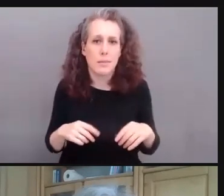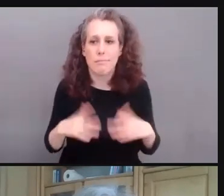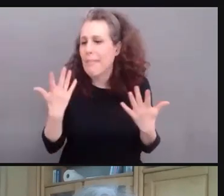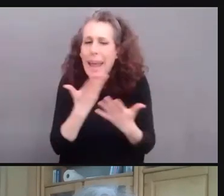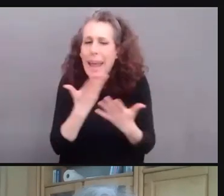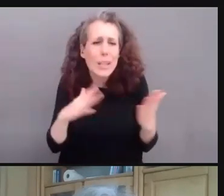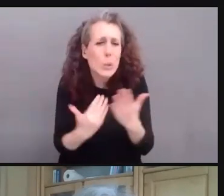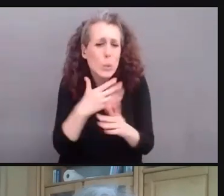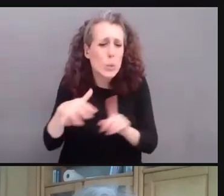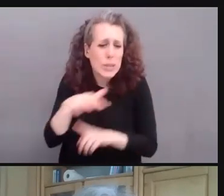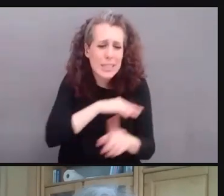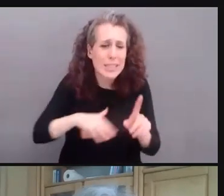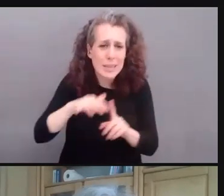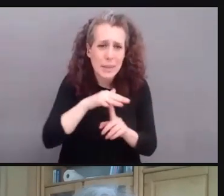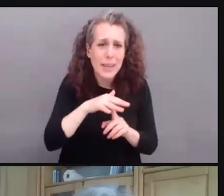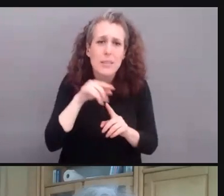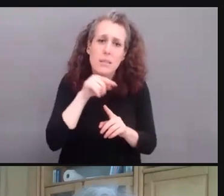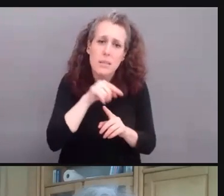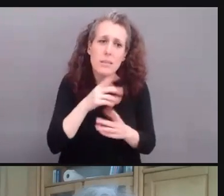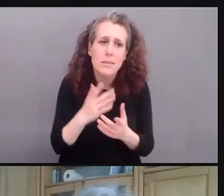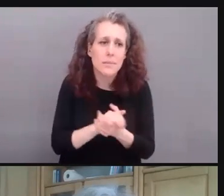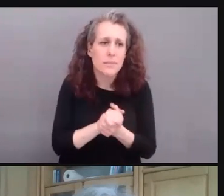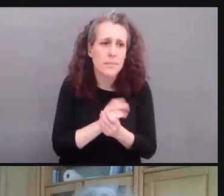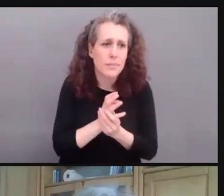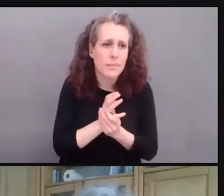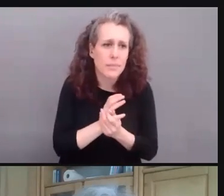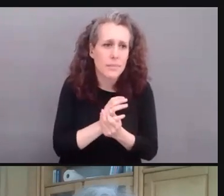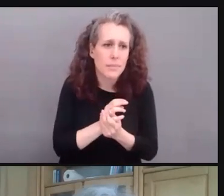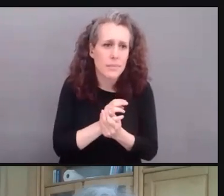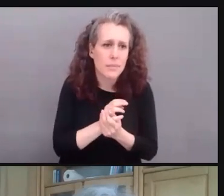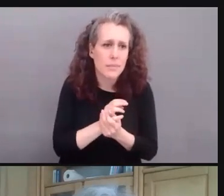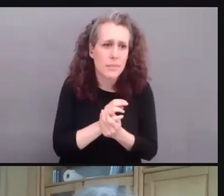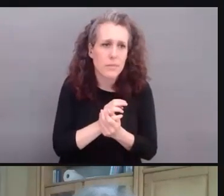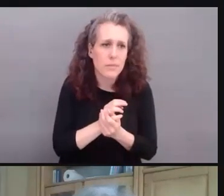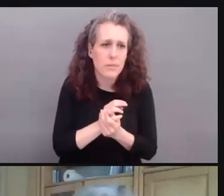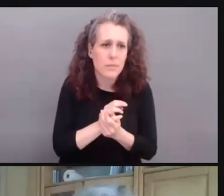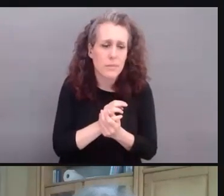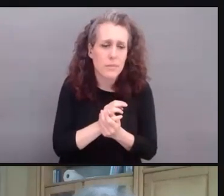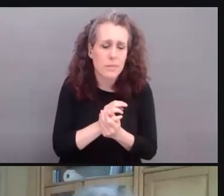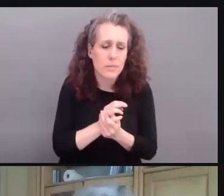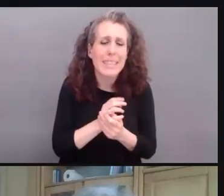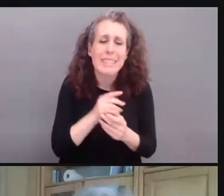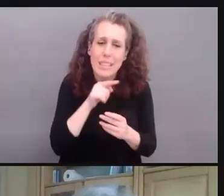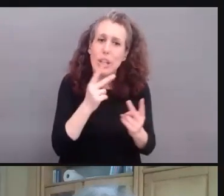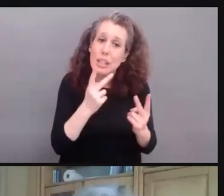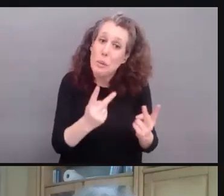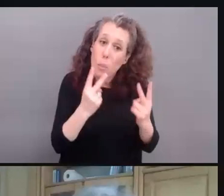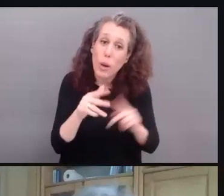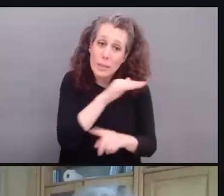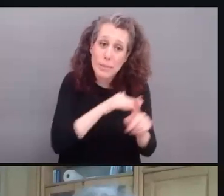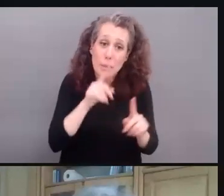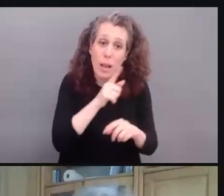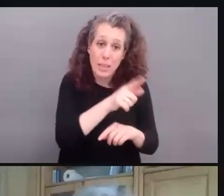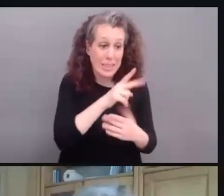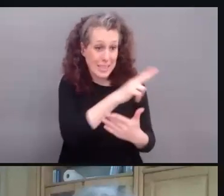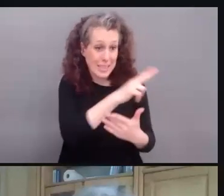spaces. They're complicated and critical from some points of view, but if they are designed properly,